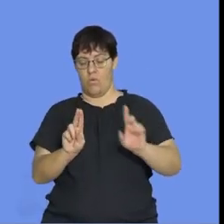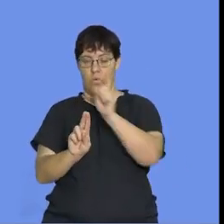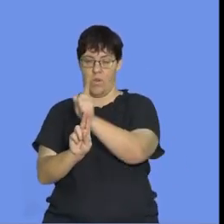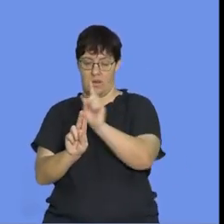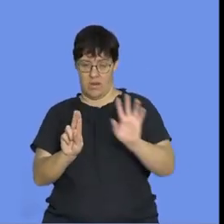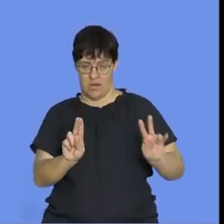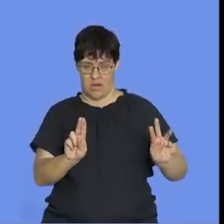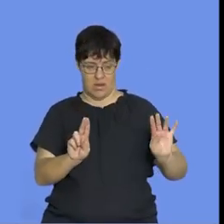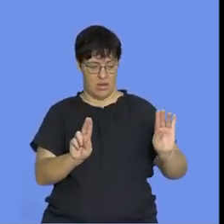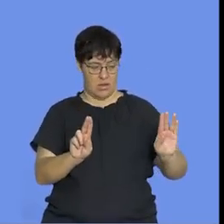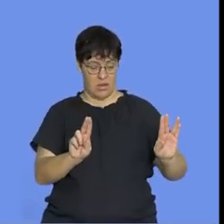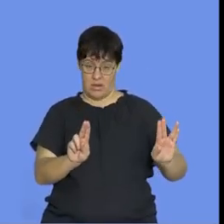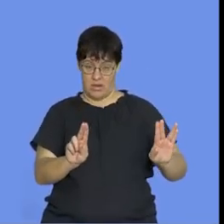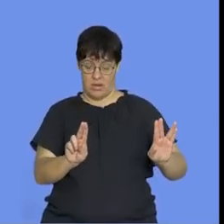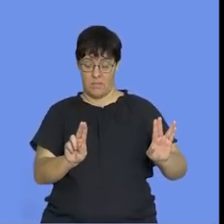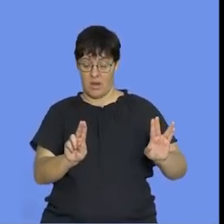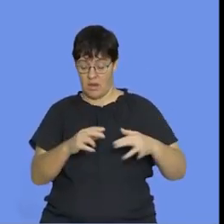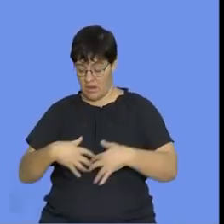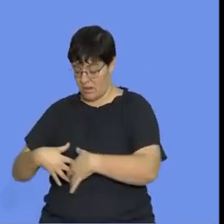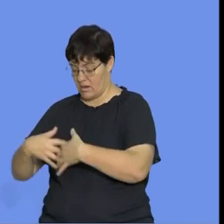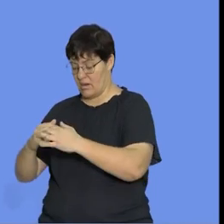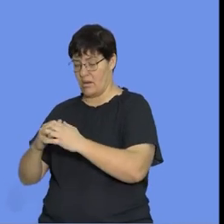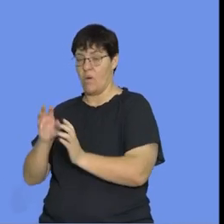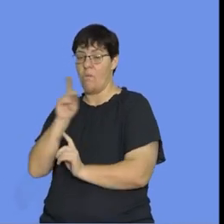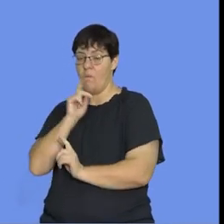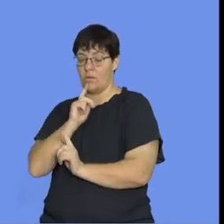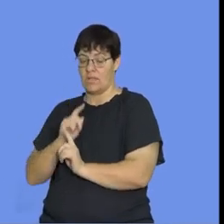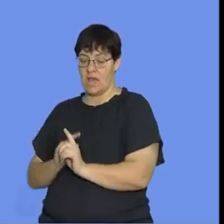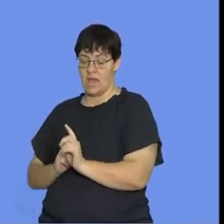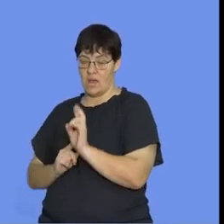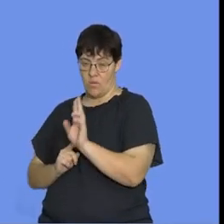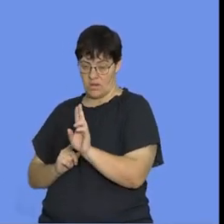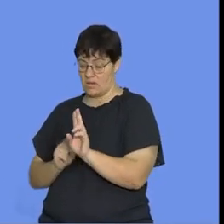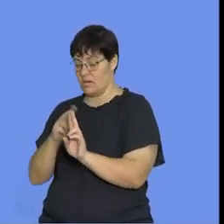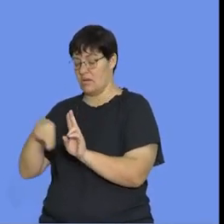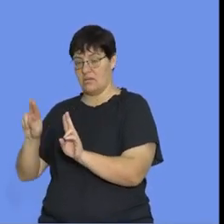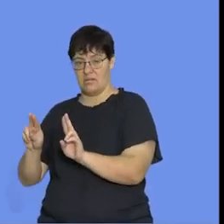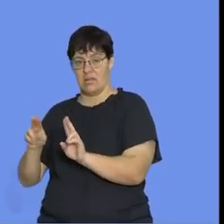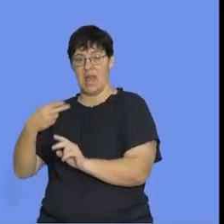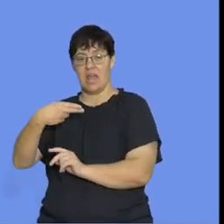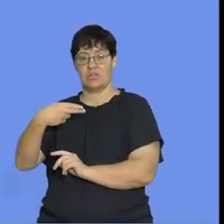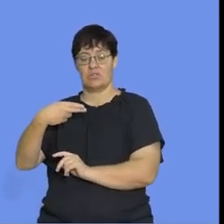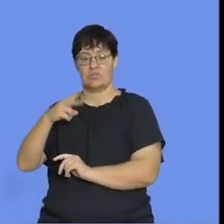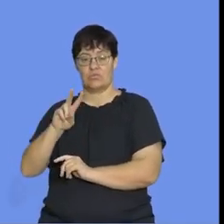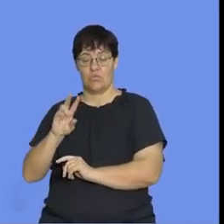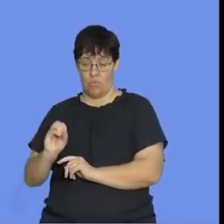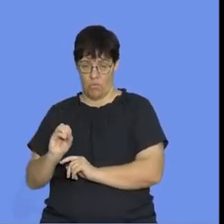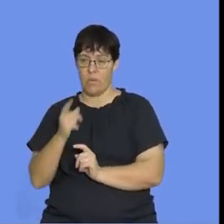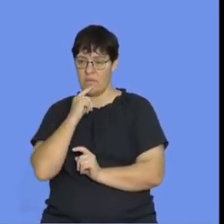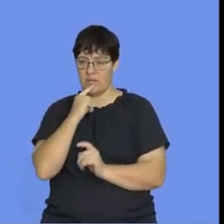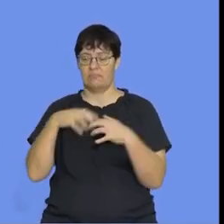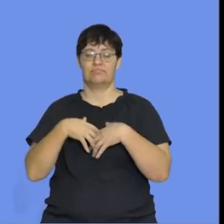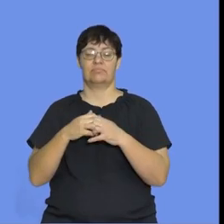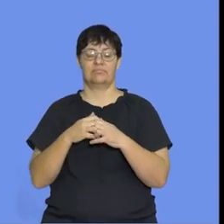That's another molecule of water. Okay, and the formula, chemical formula, is H2O. So that's a molecule of